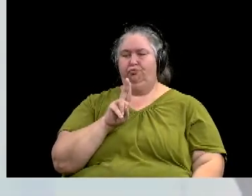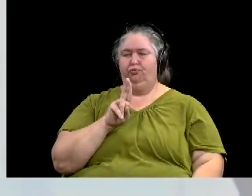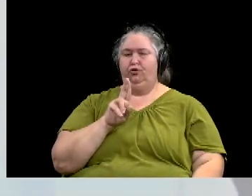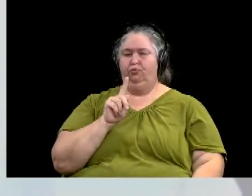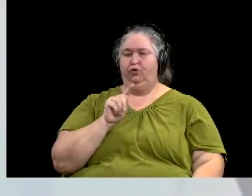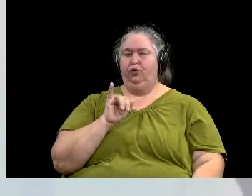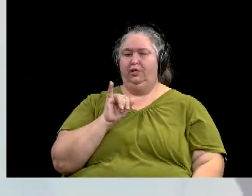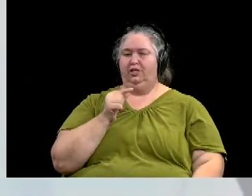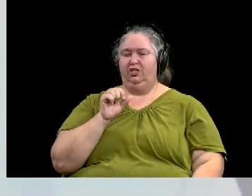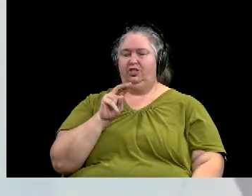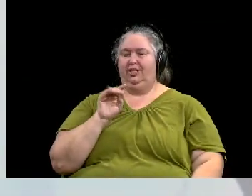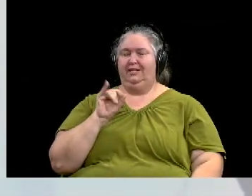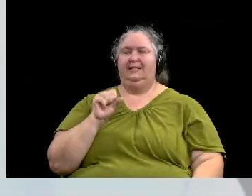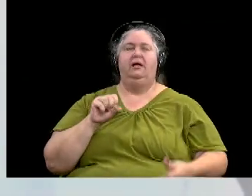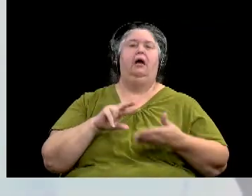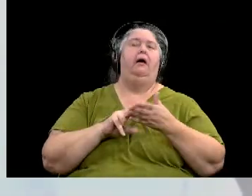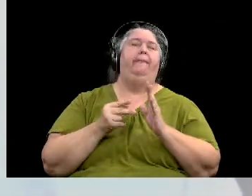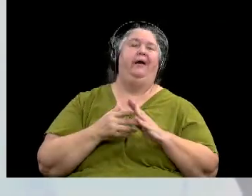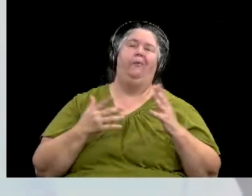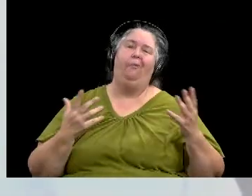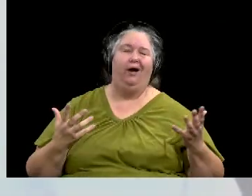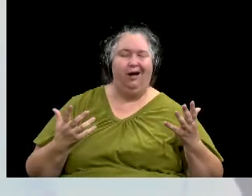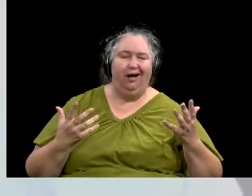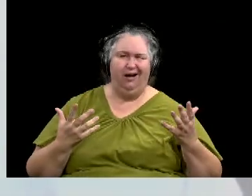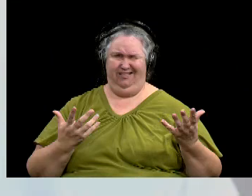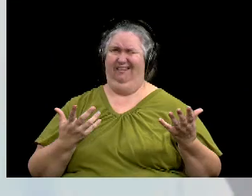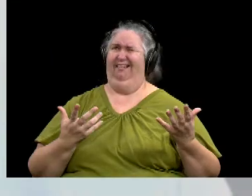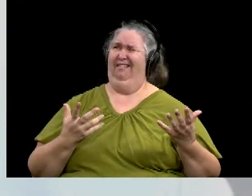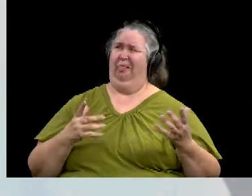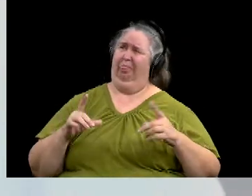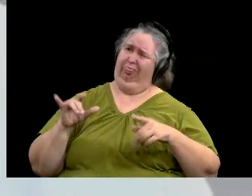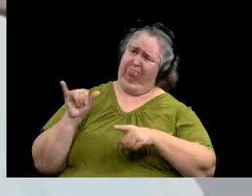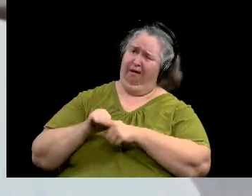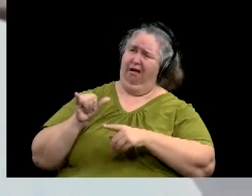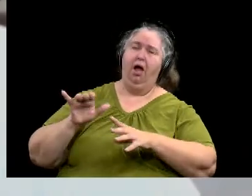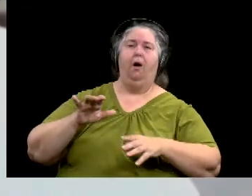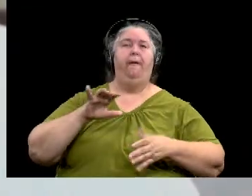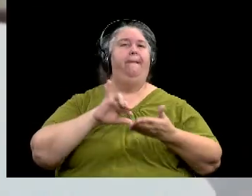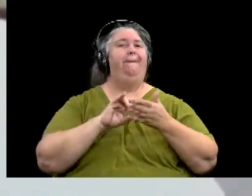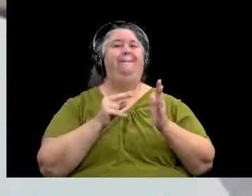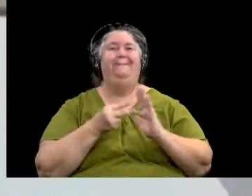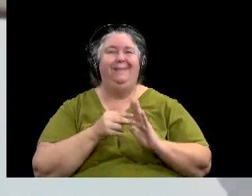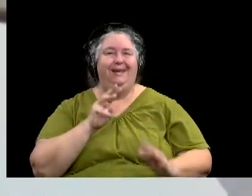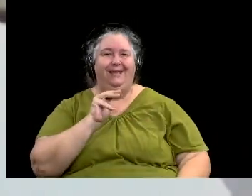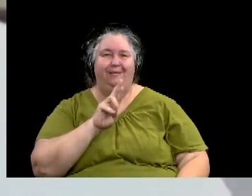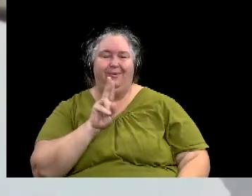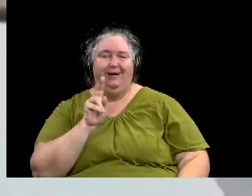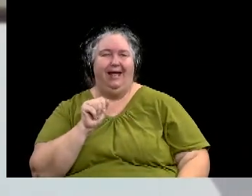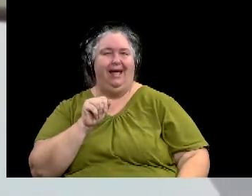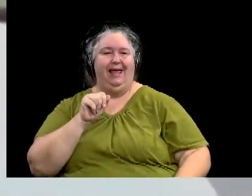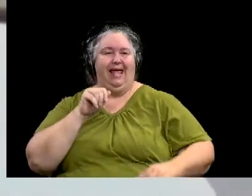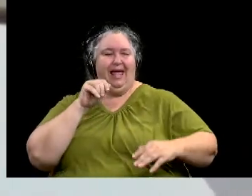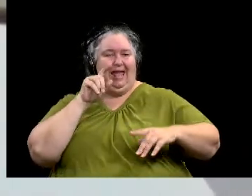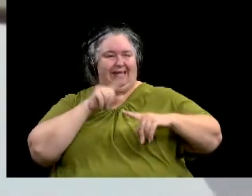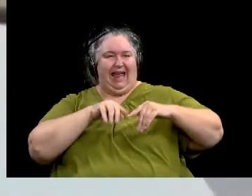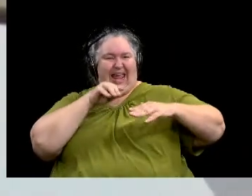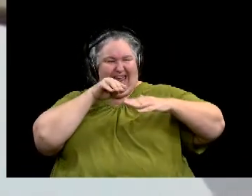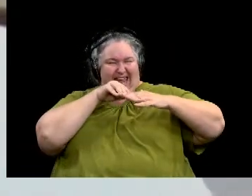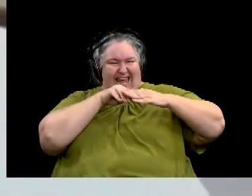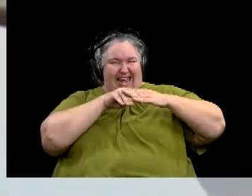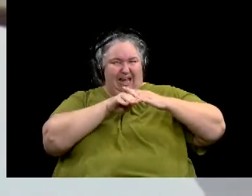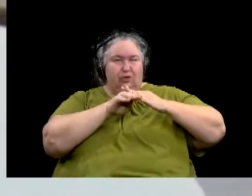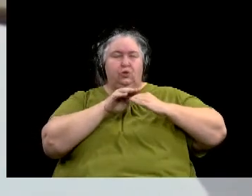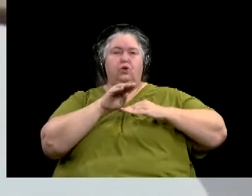RNA can't enter into the human cell's nucleus and tamper with our genetic